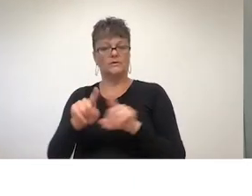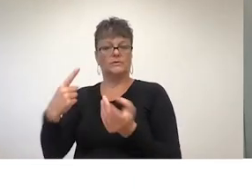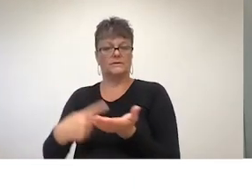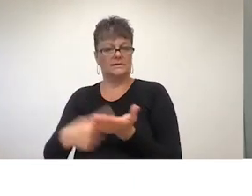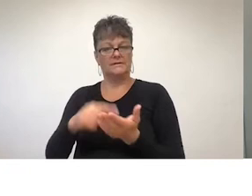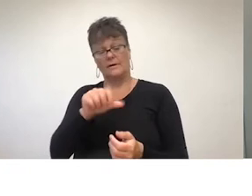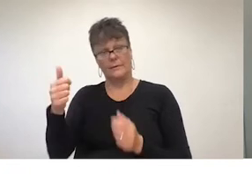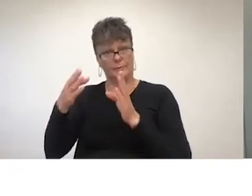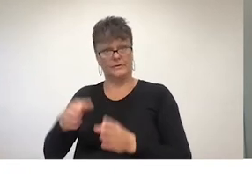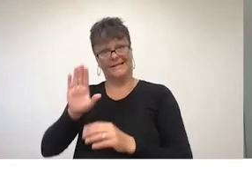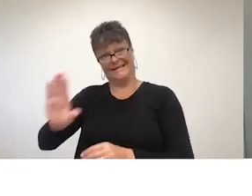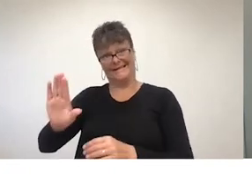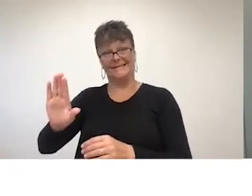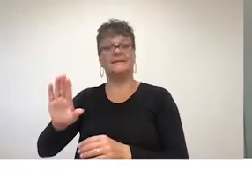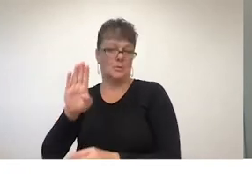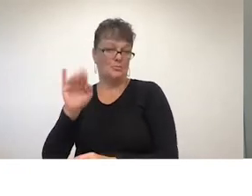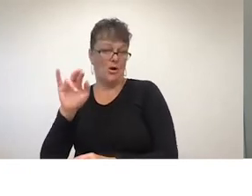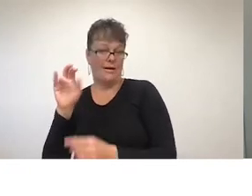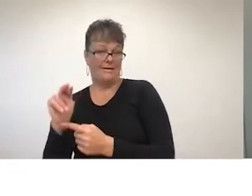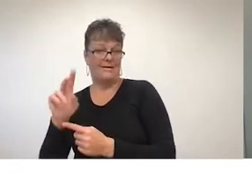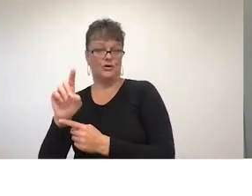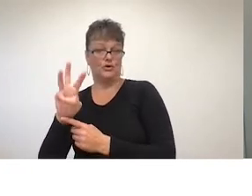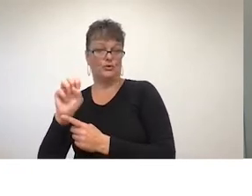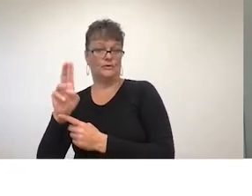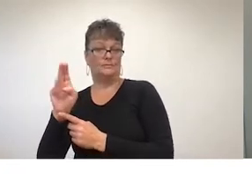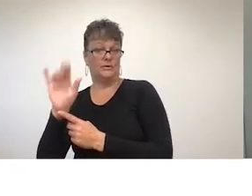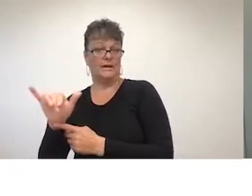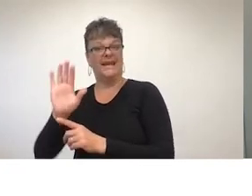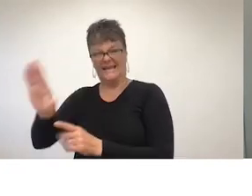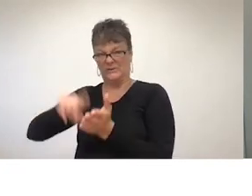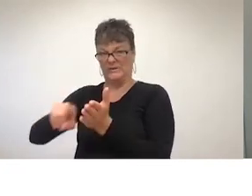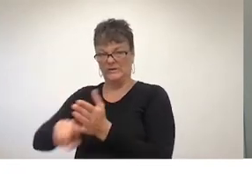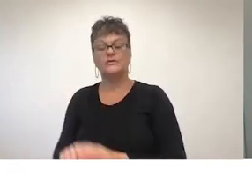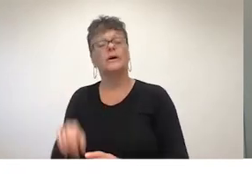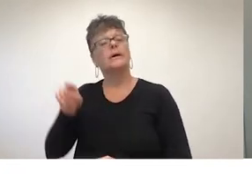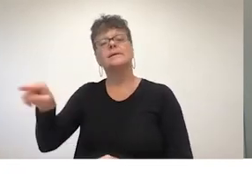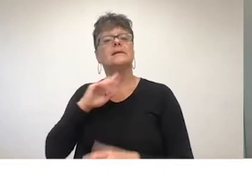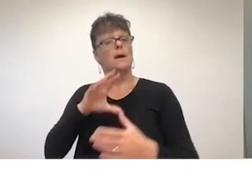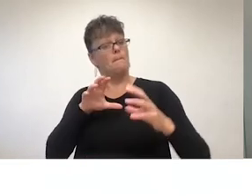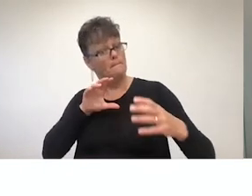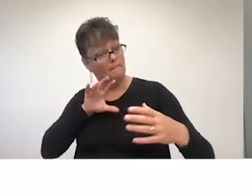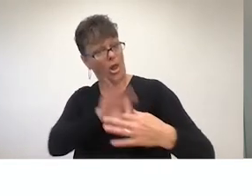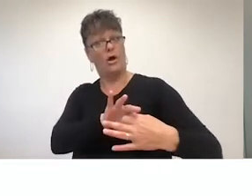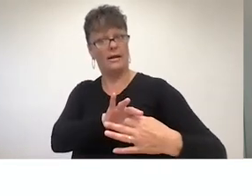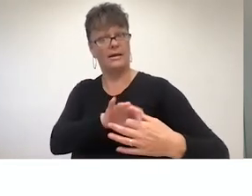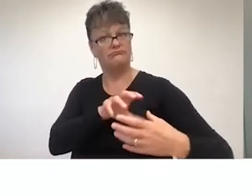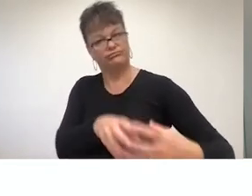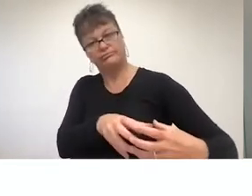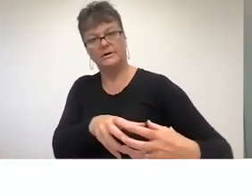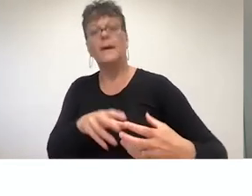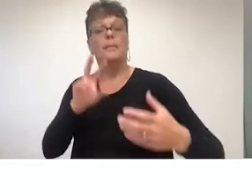He cites research that says belonging predicts success more than GPA or